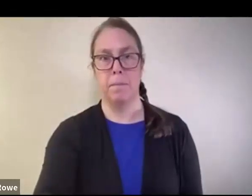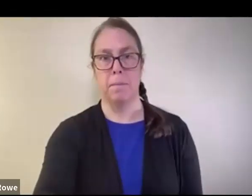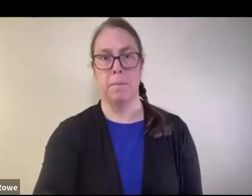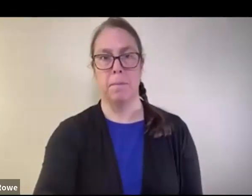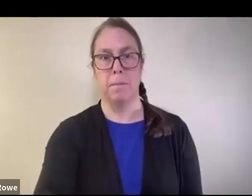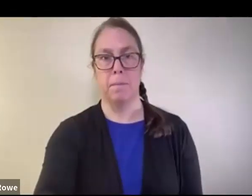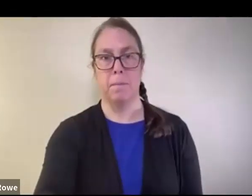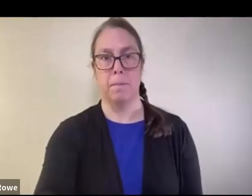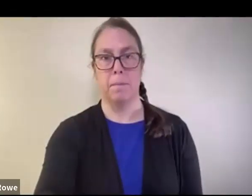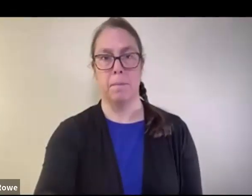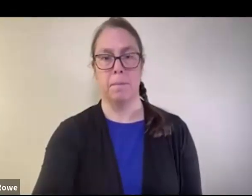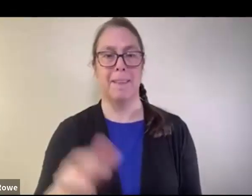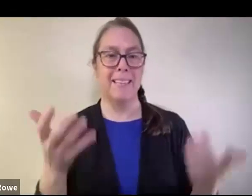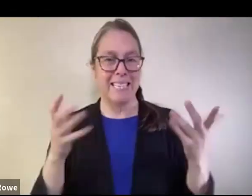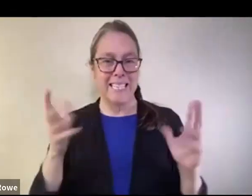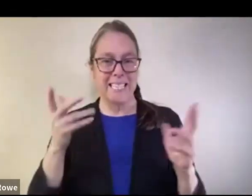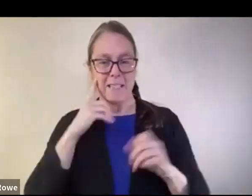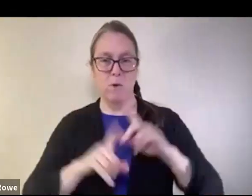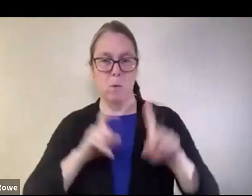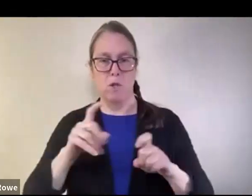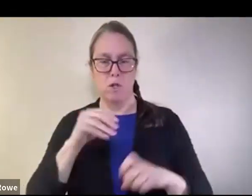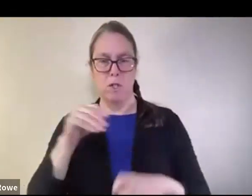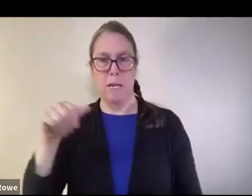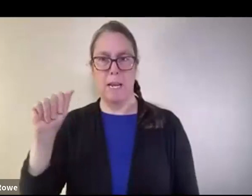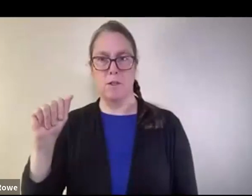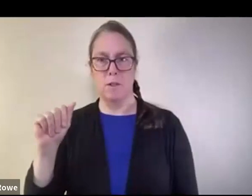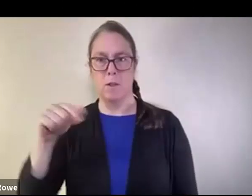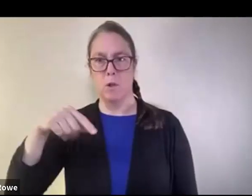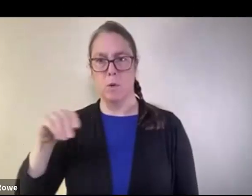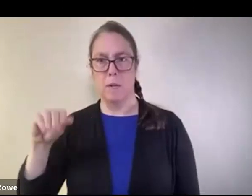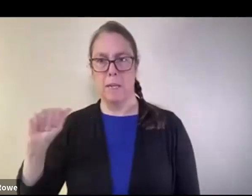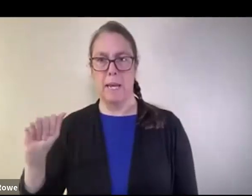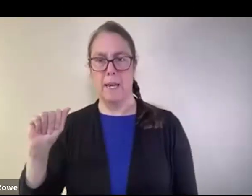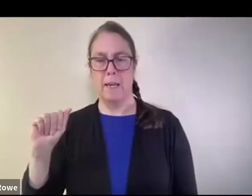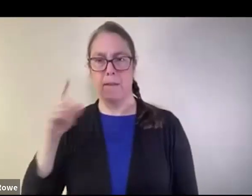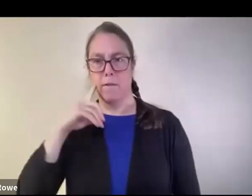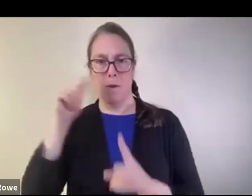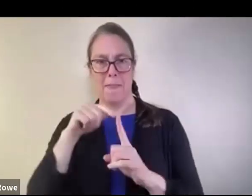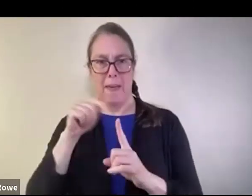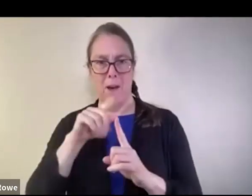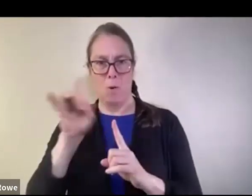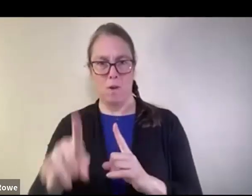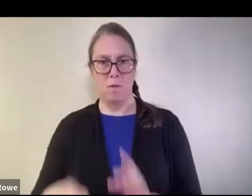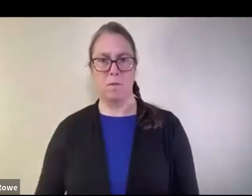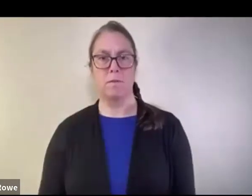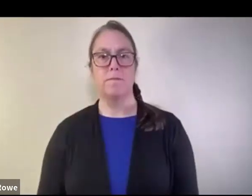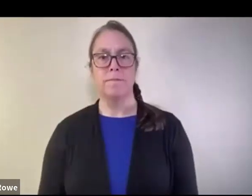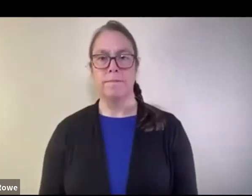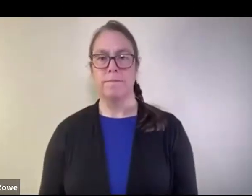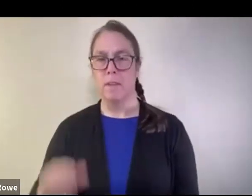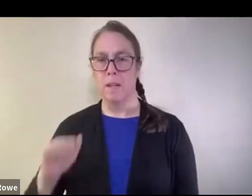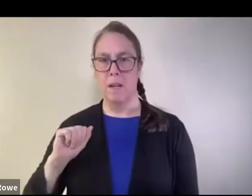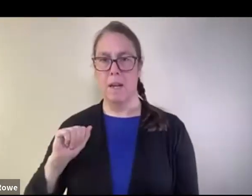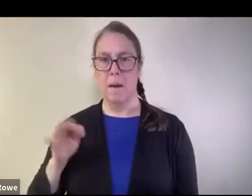And that is all the question and answers that we have for this question. Okay,